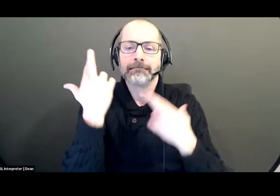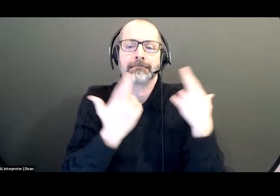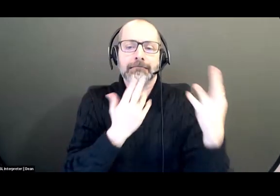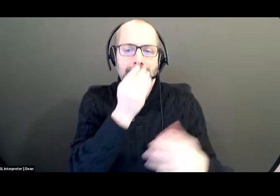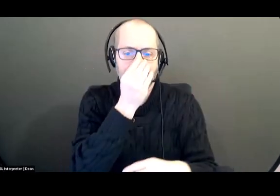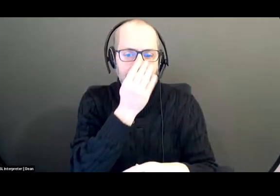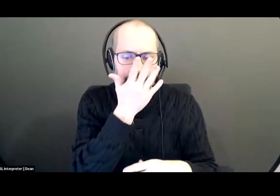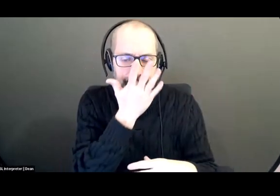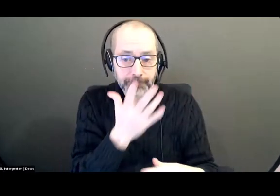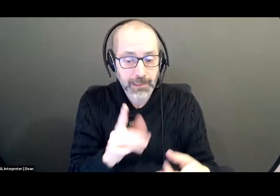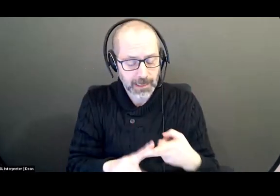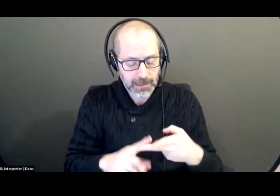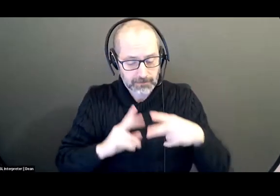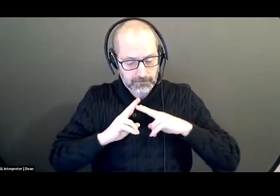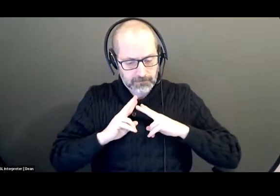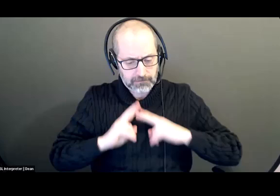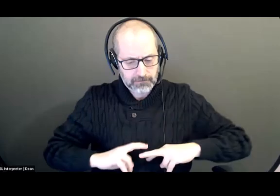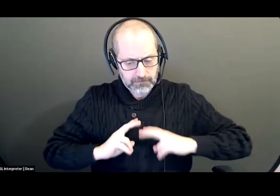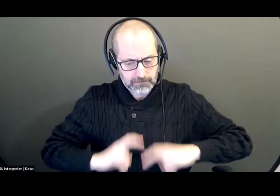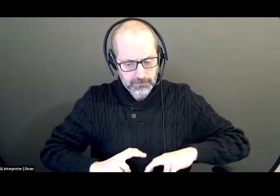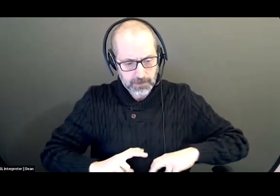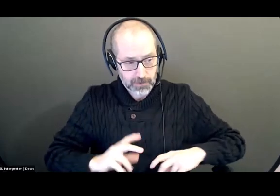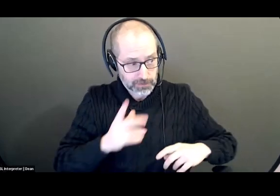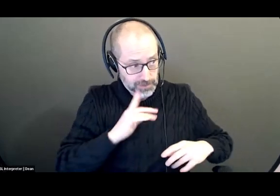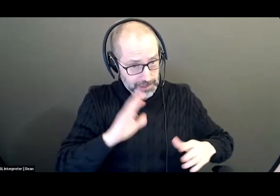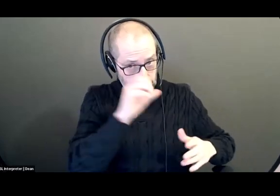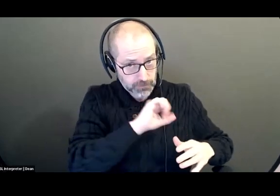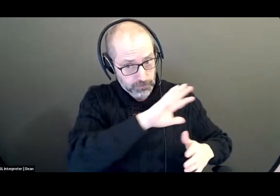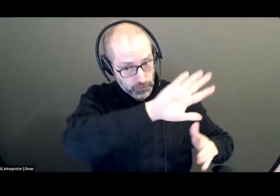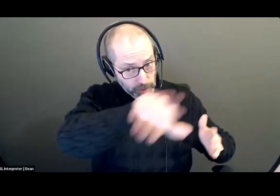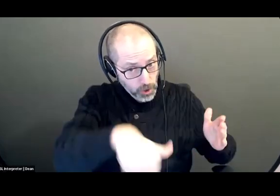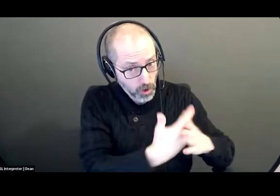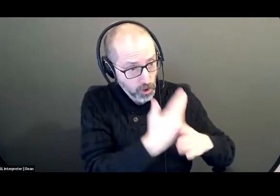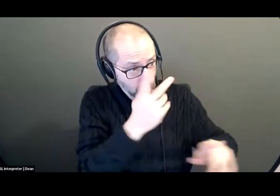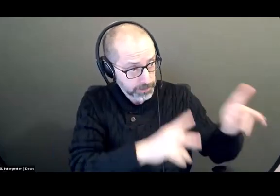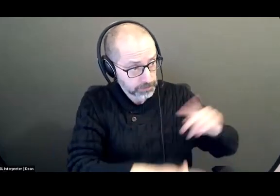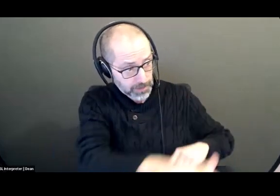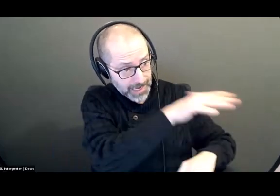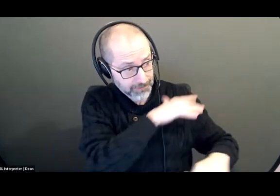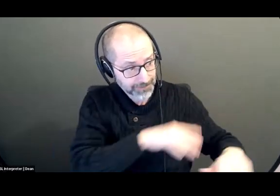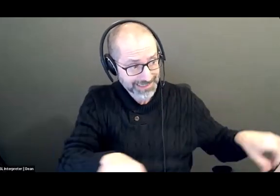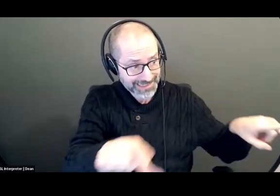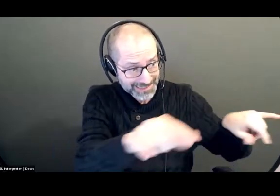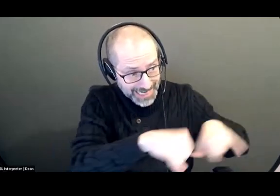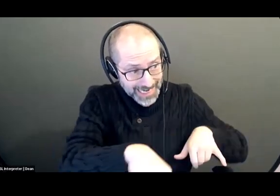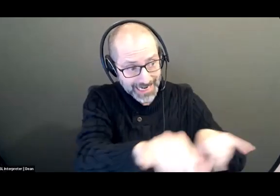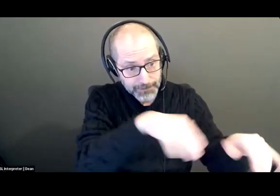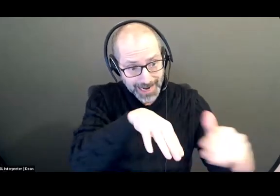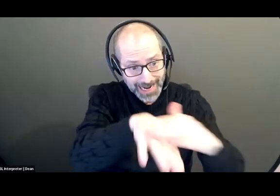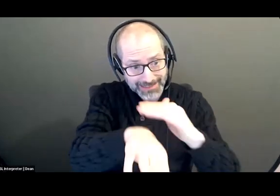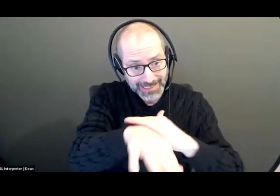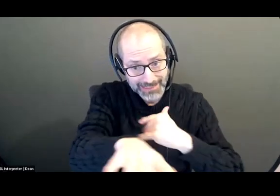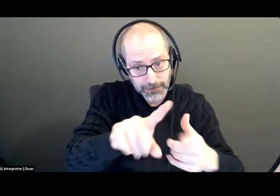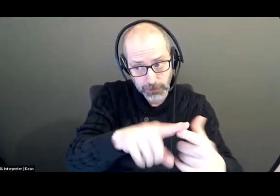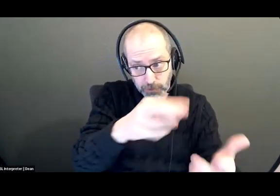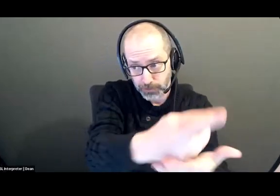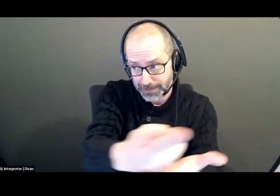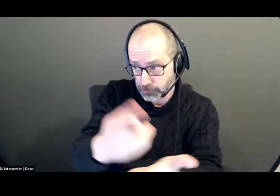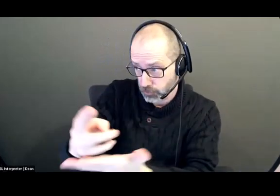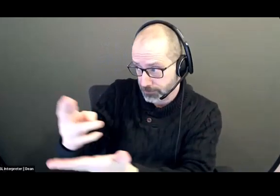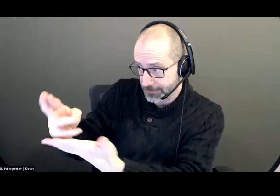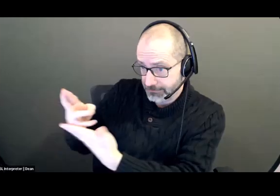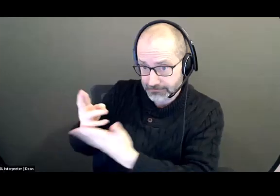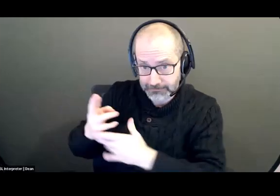impact groups already who face barriers. We ask things, are we assuming that everybody has the same access